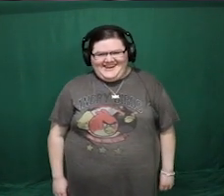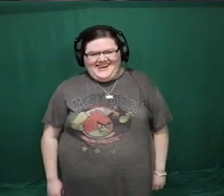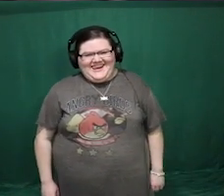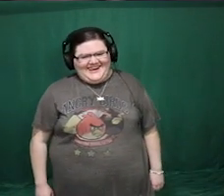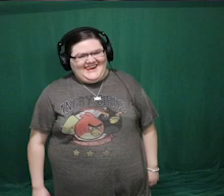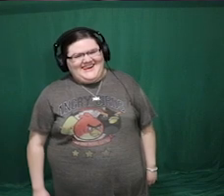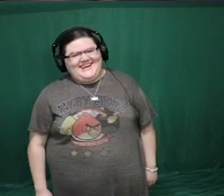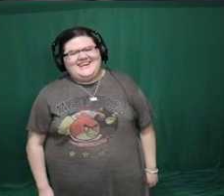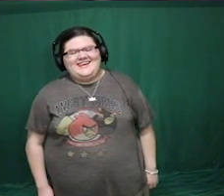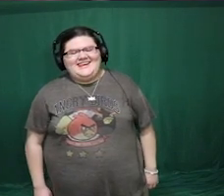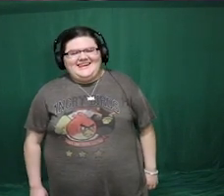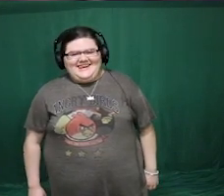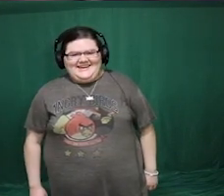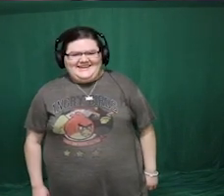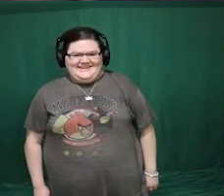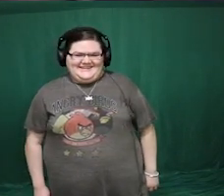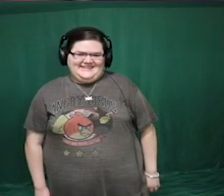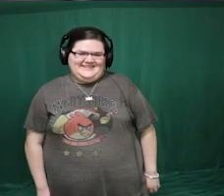Yes.